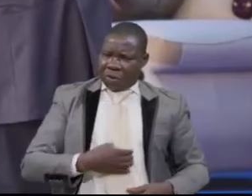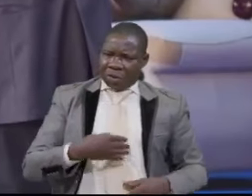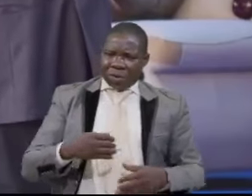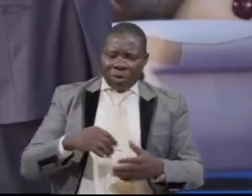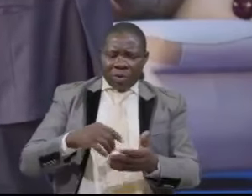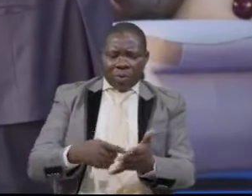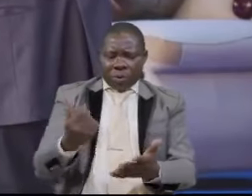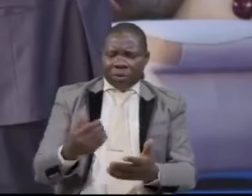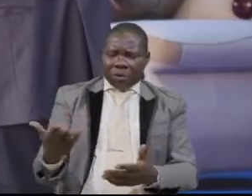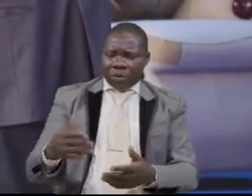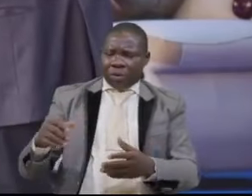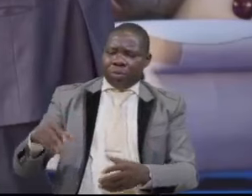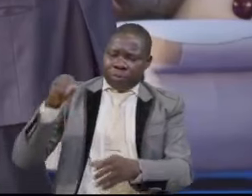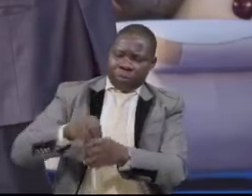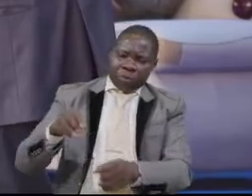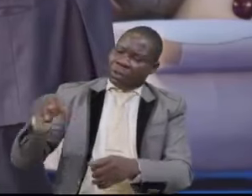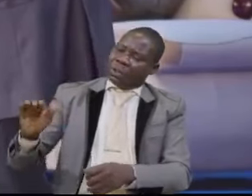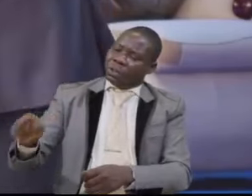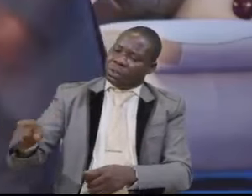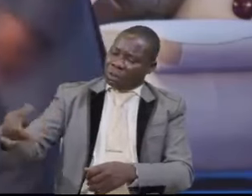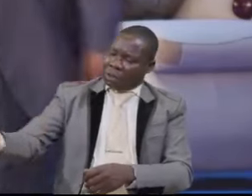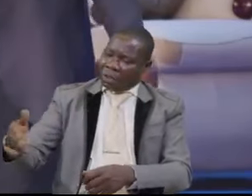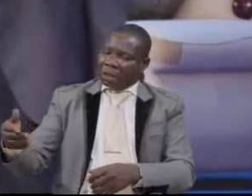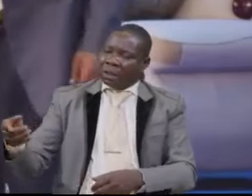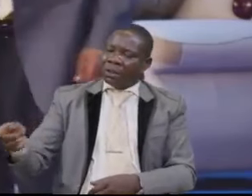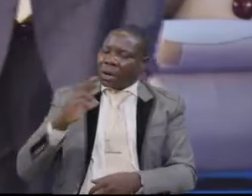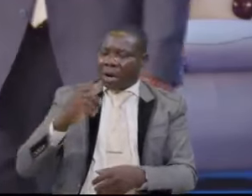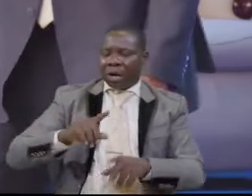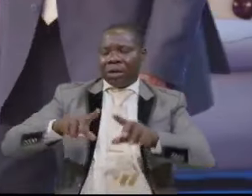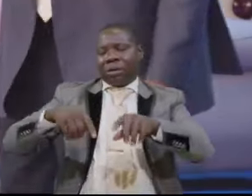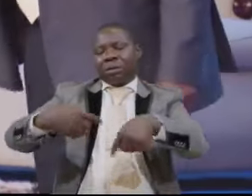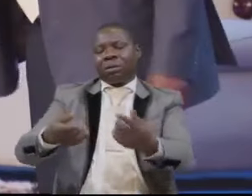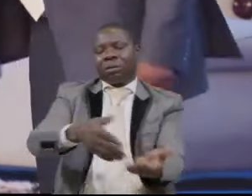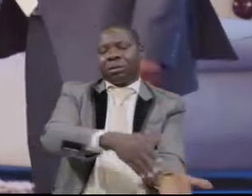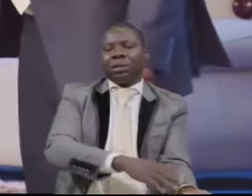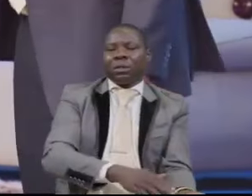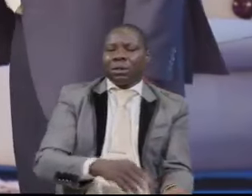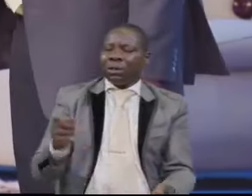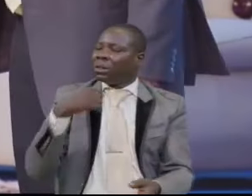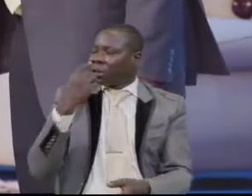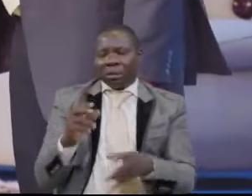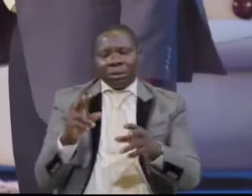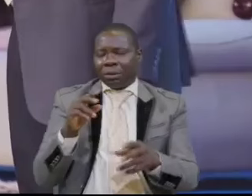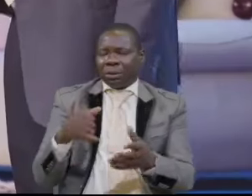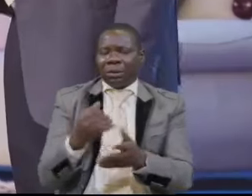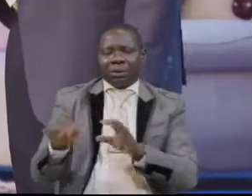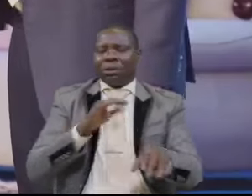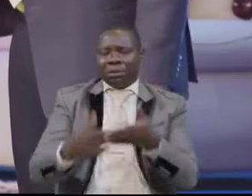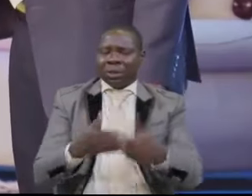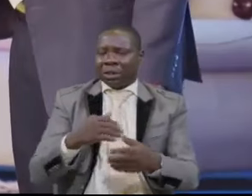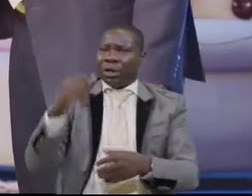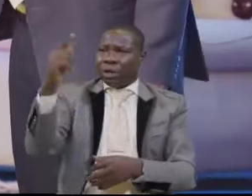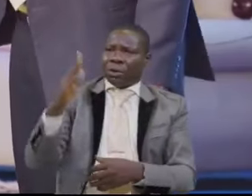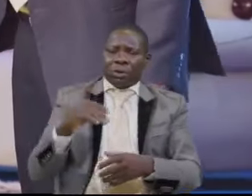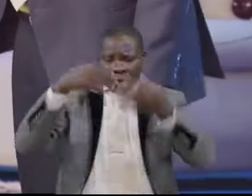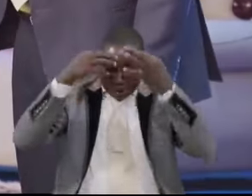you are gone. Oh, he said, it doesn't matter. God determines how my life will end. Neither